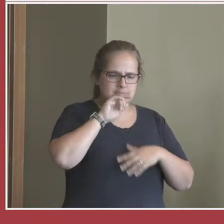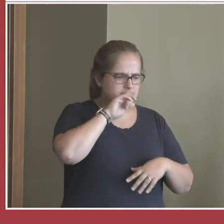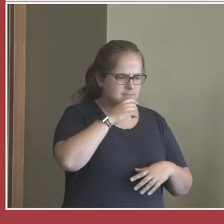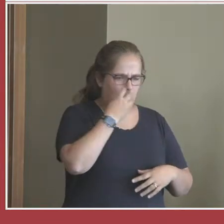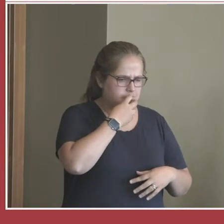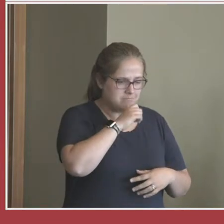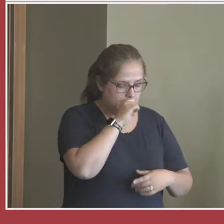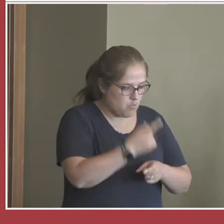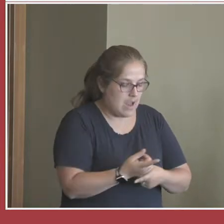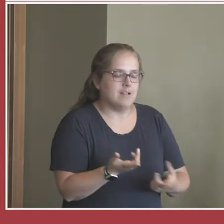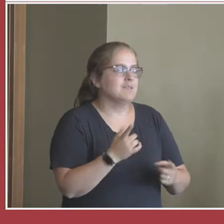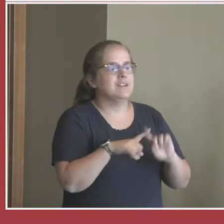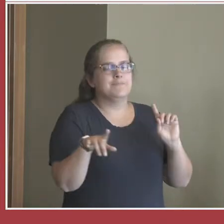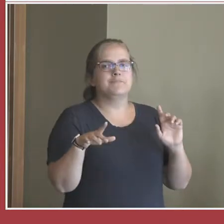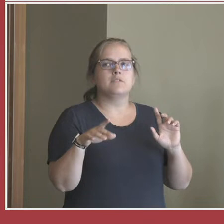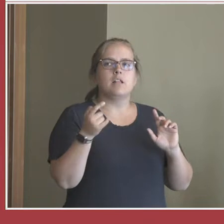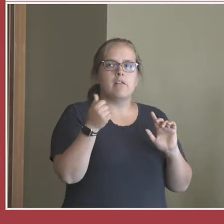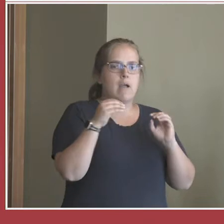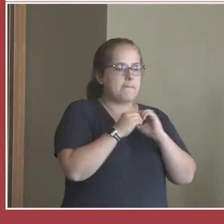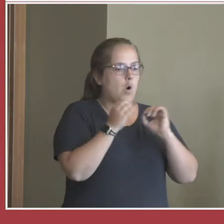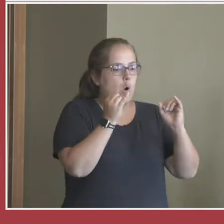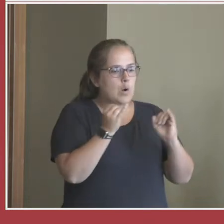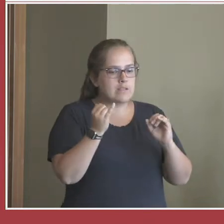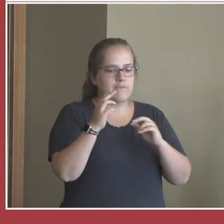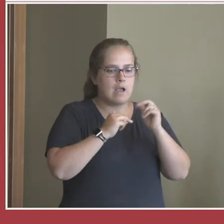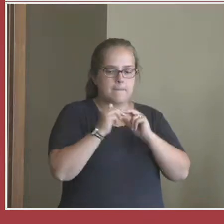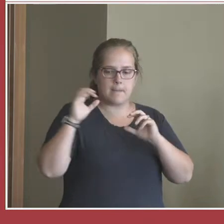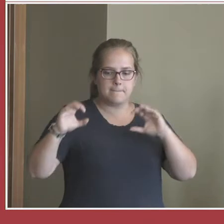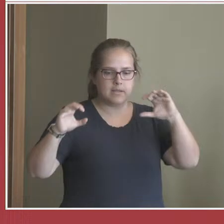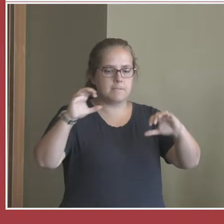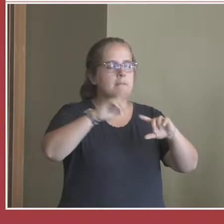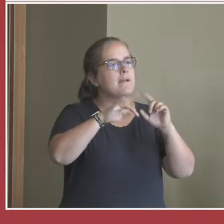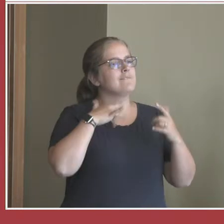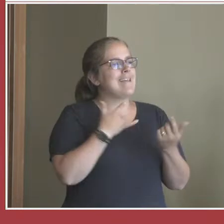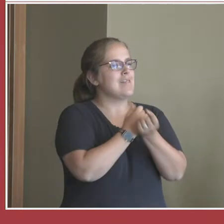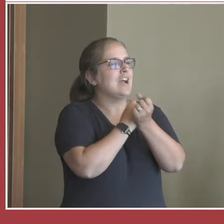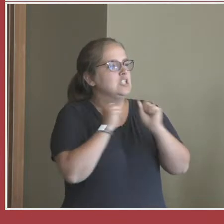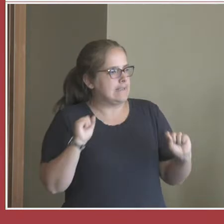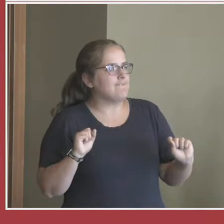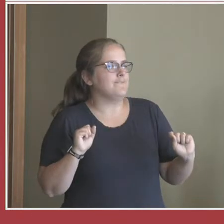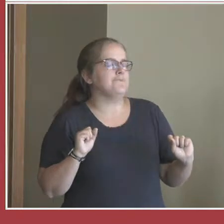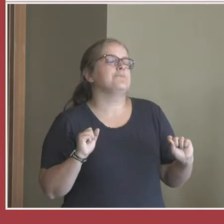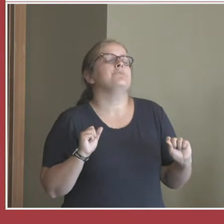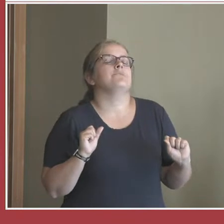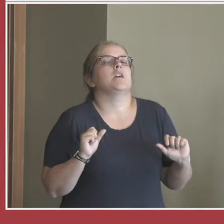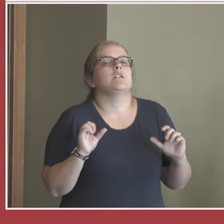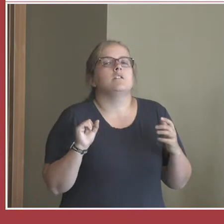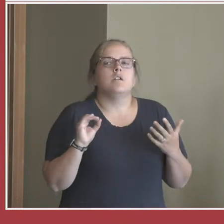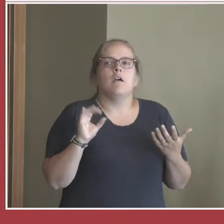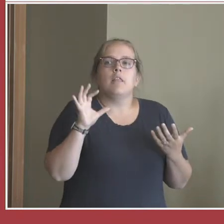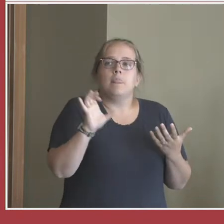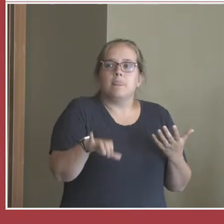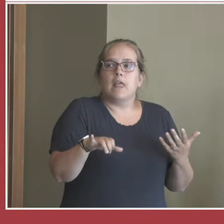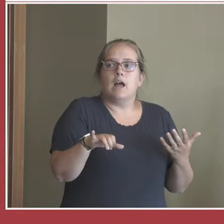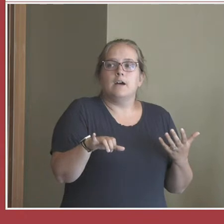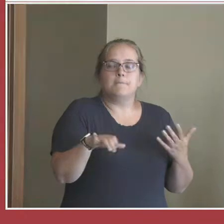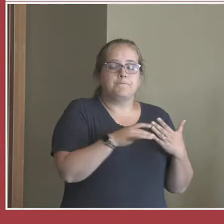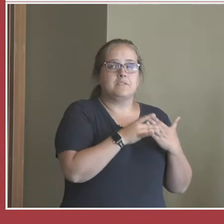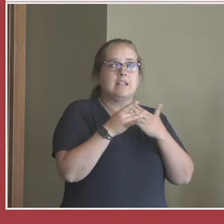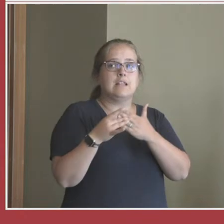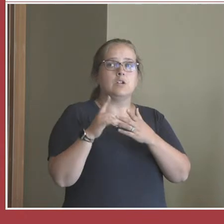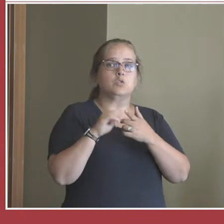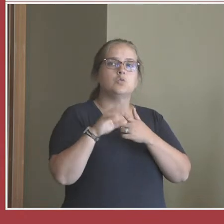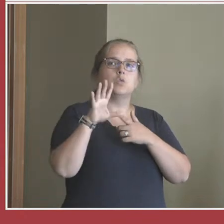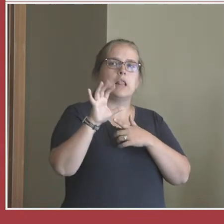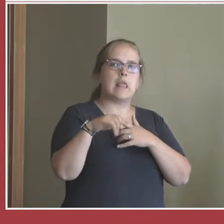but a little more individual buildings, but feel very secure and safe. And so that actually led us to